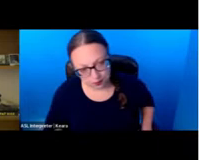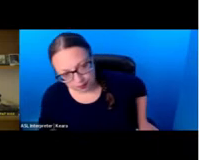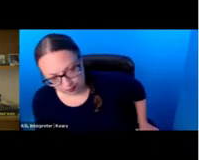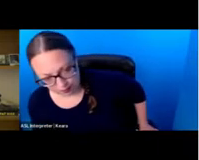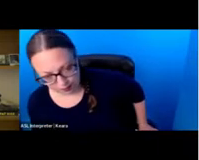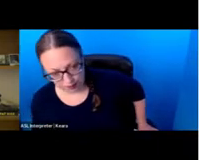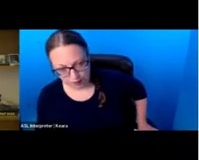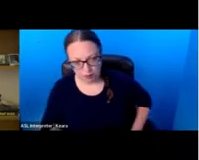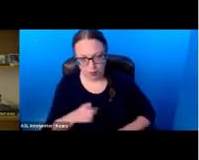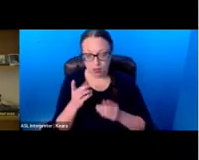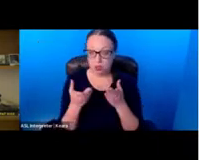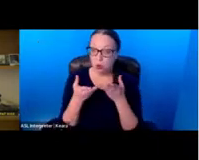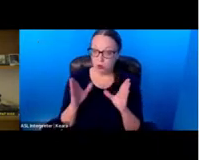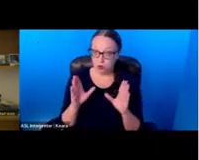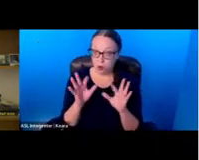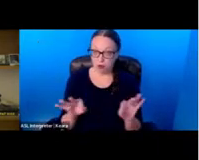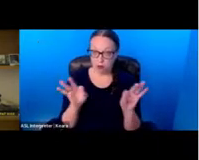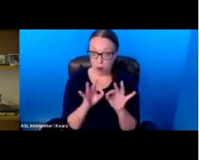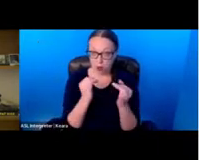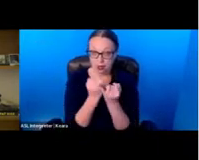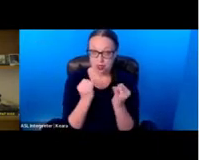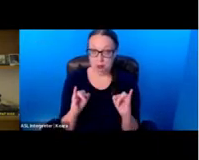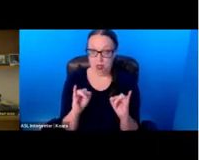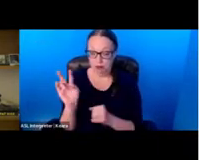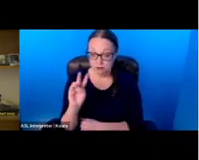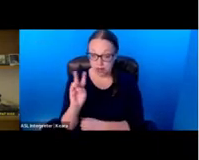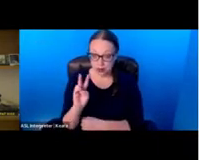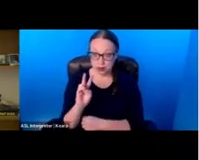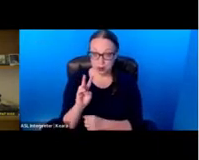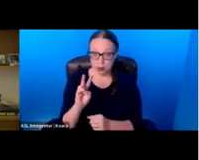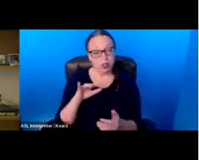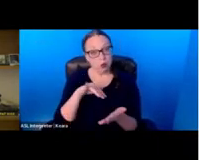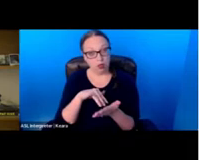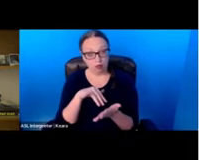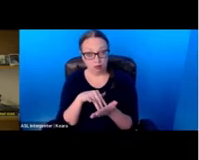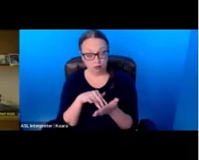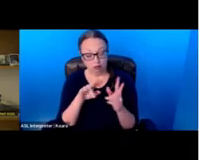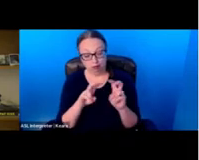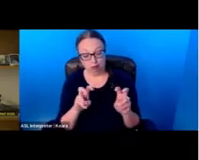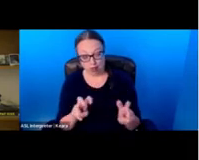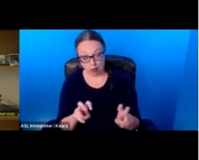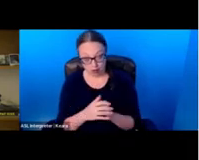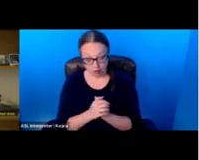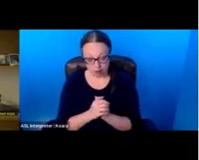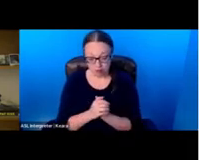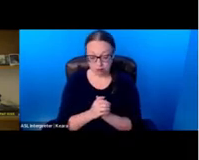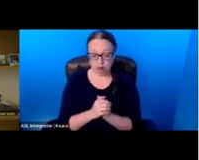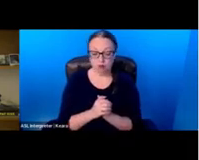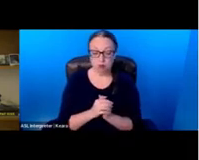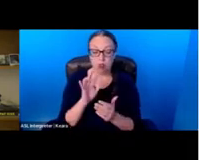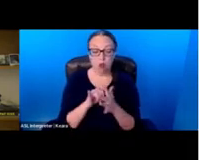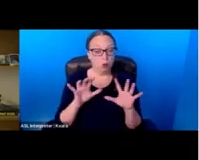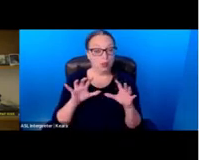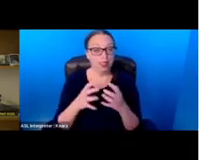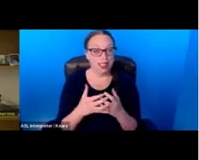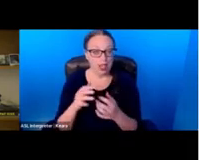key independent variables that we examined in our study. Our key independent variables were a set of